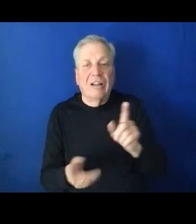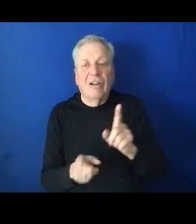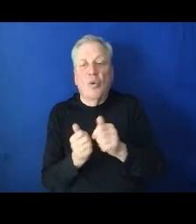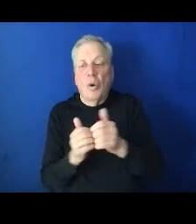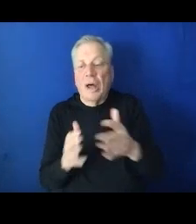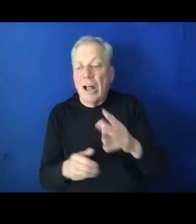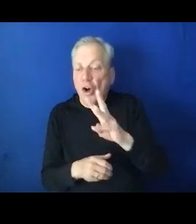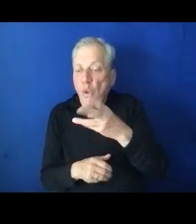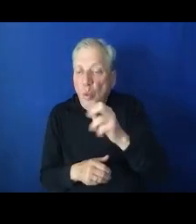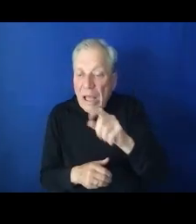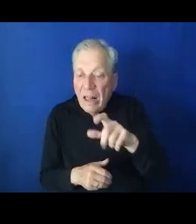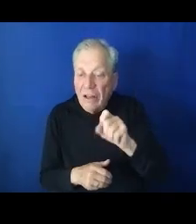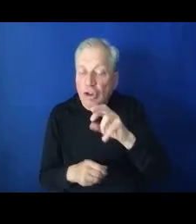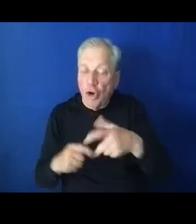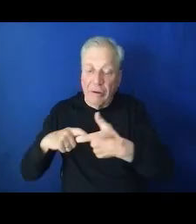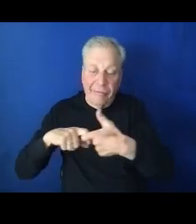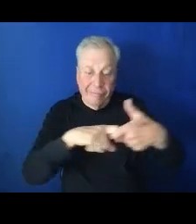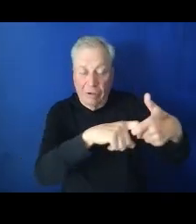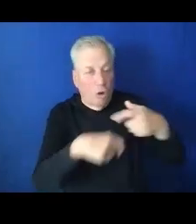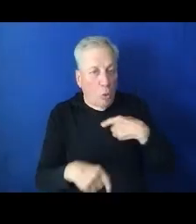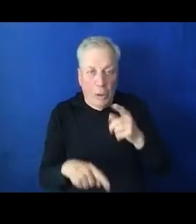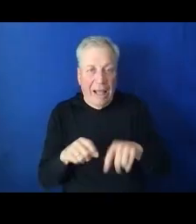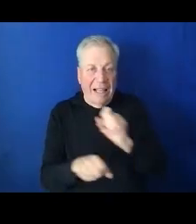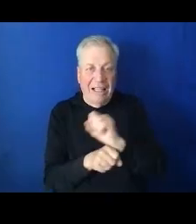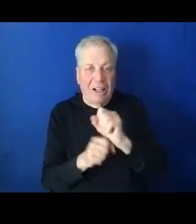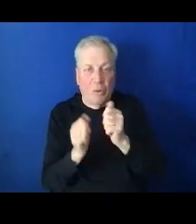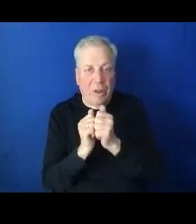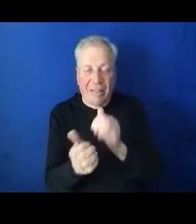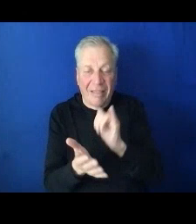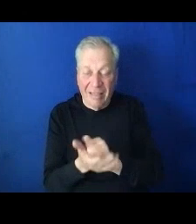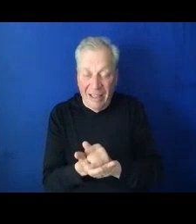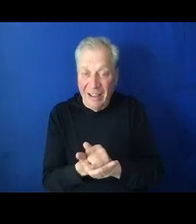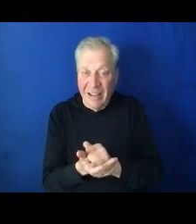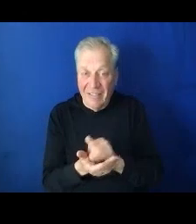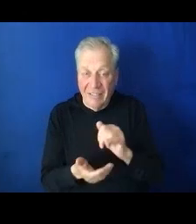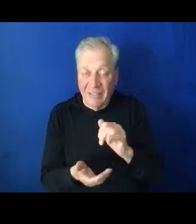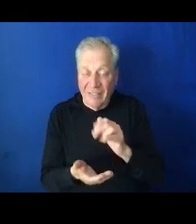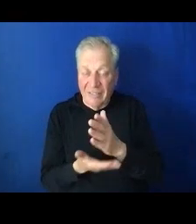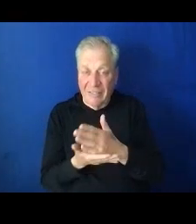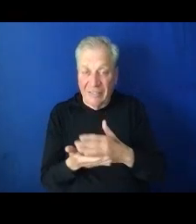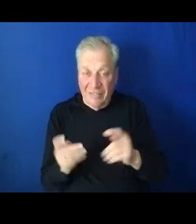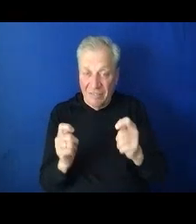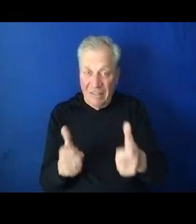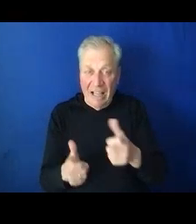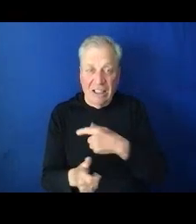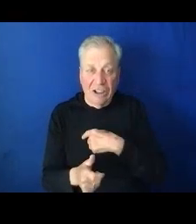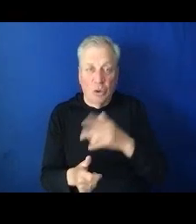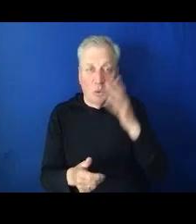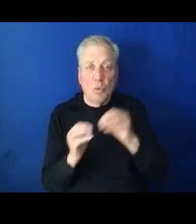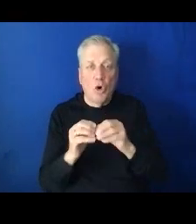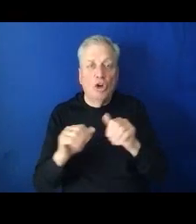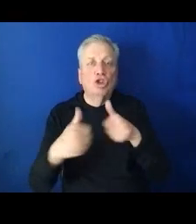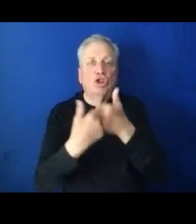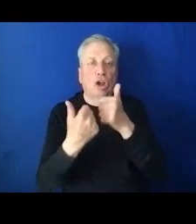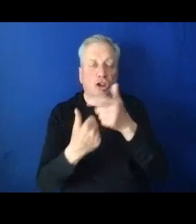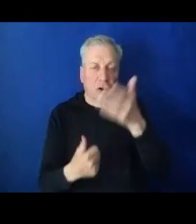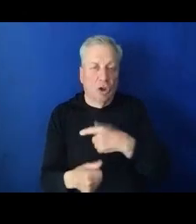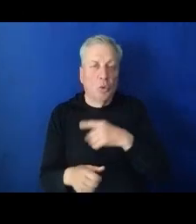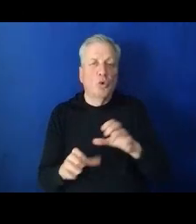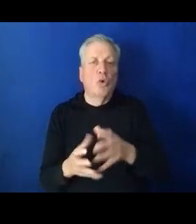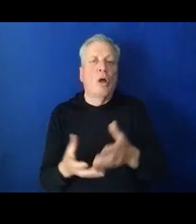trailer hitches. We can't really deal with that fast, which is why we'll get to some of our challenges here. We're doing a lot of